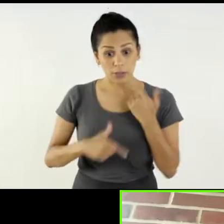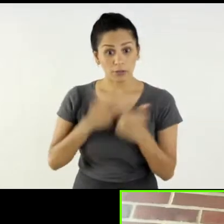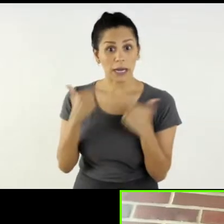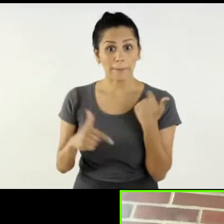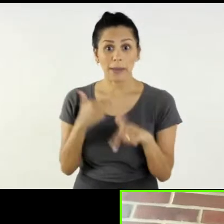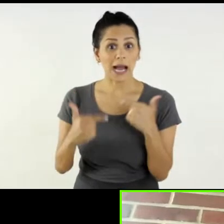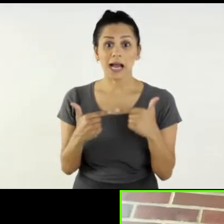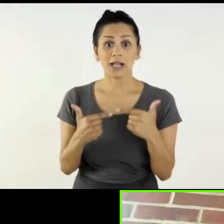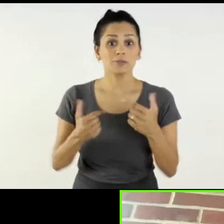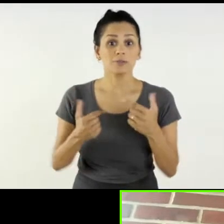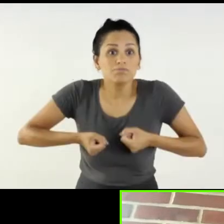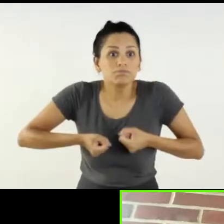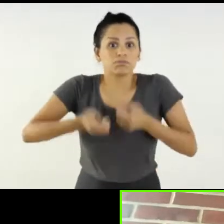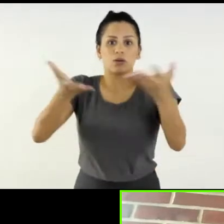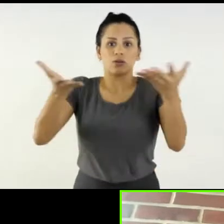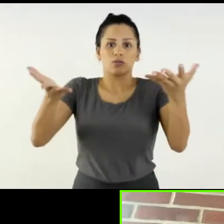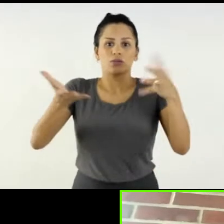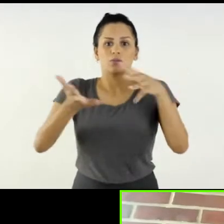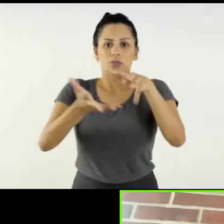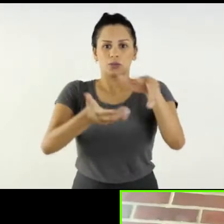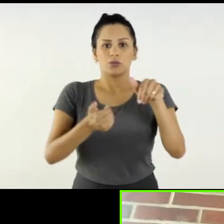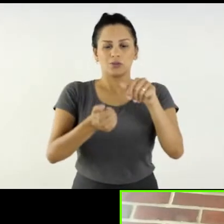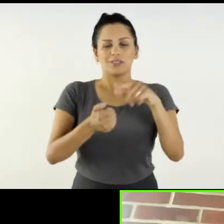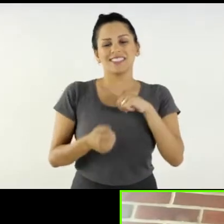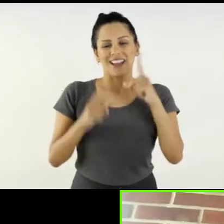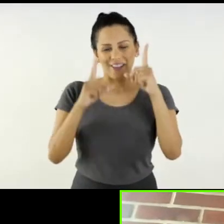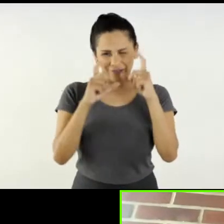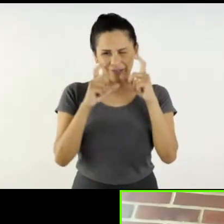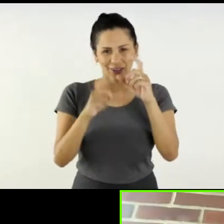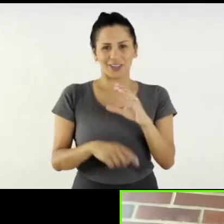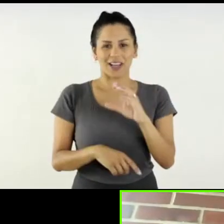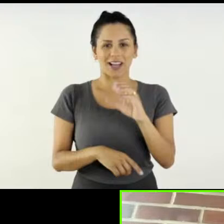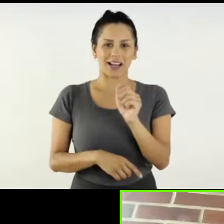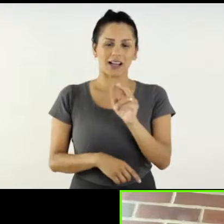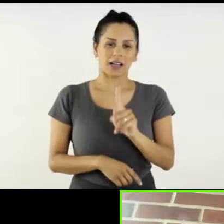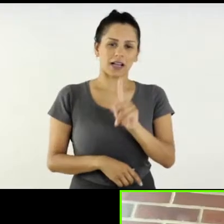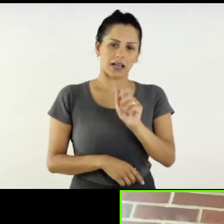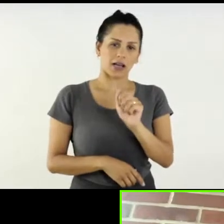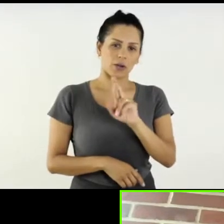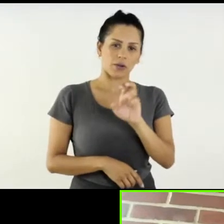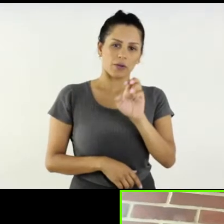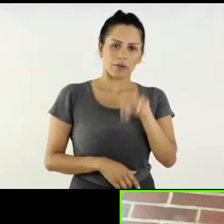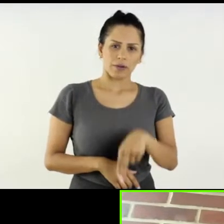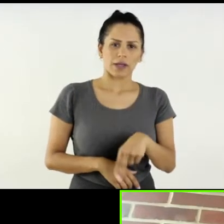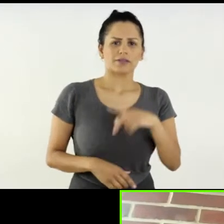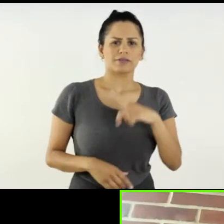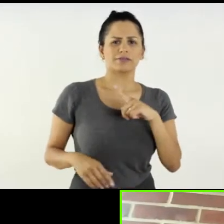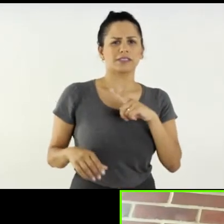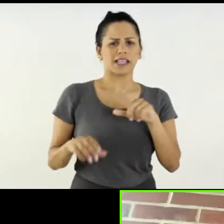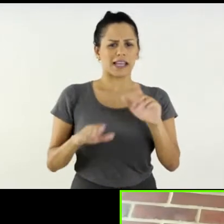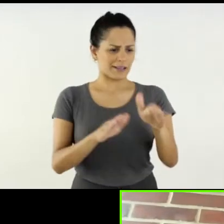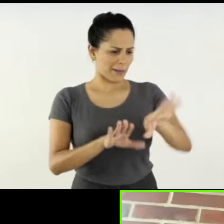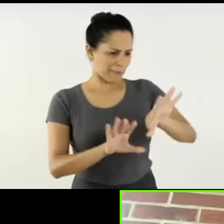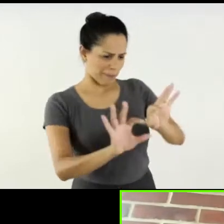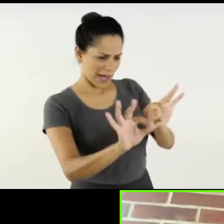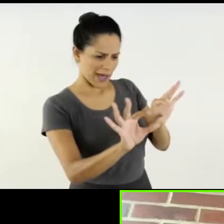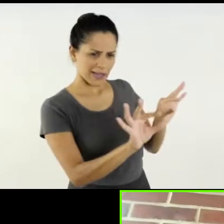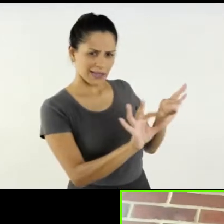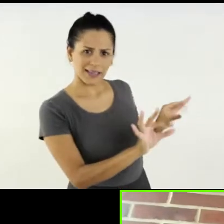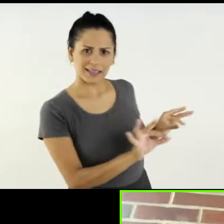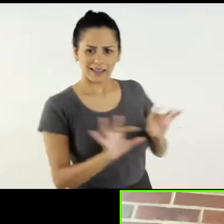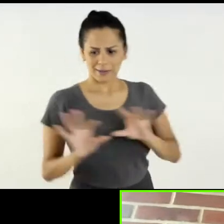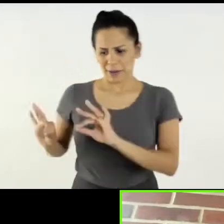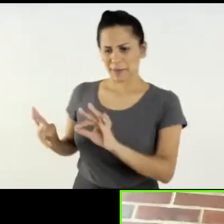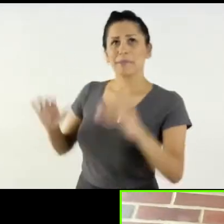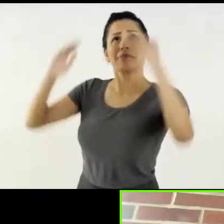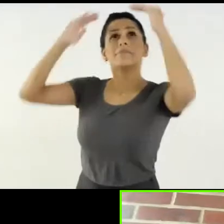of her own studio, which, you know, I had like all these strung up images in which there were piles and piles of photographs, because in fact, that's